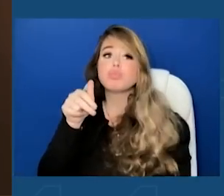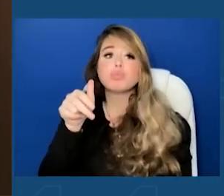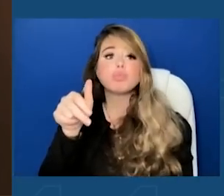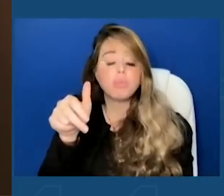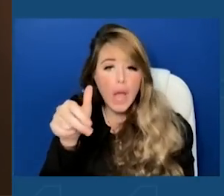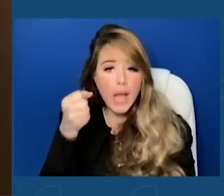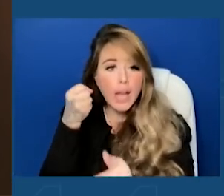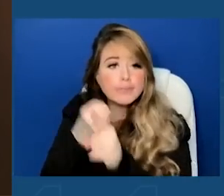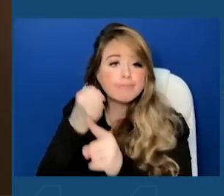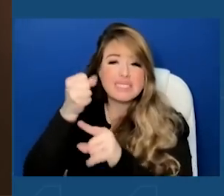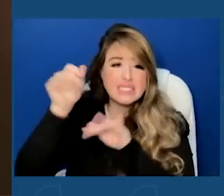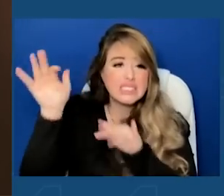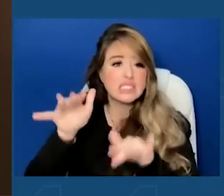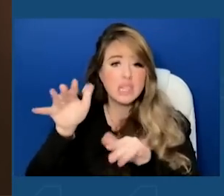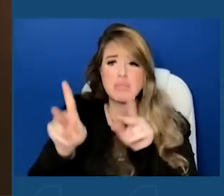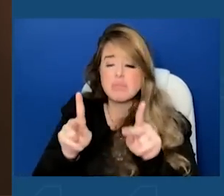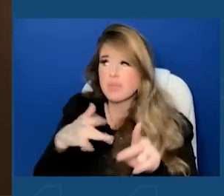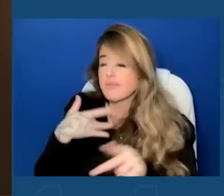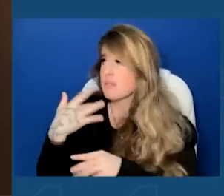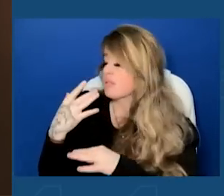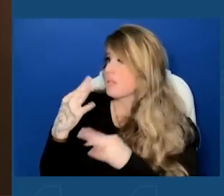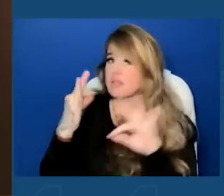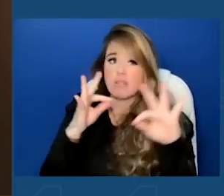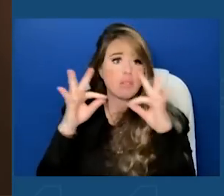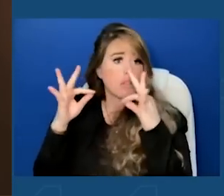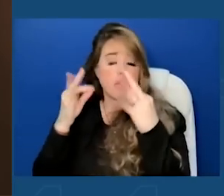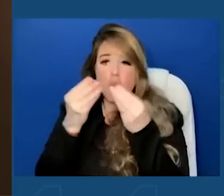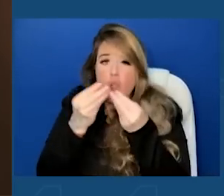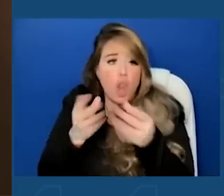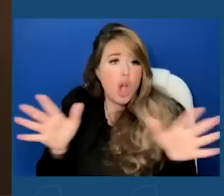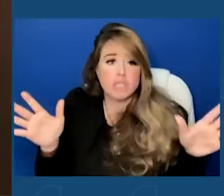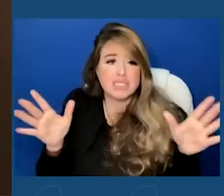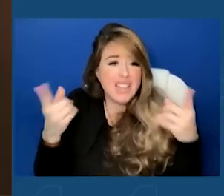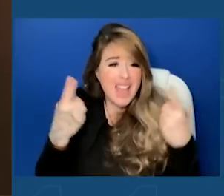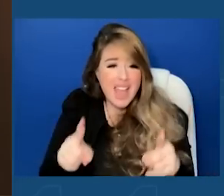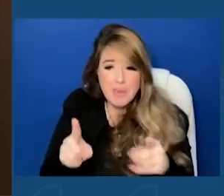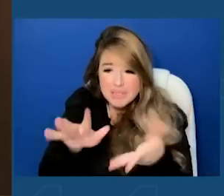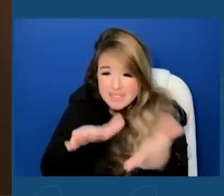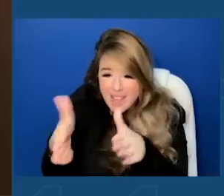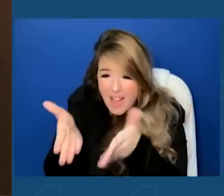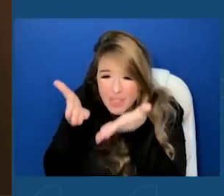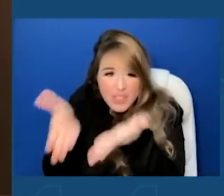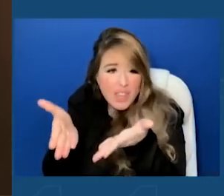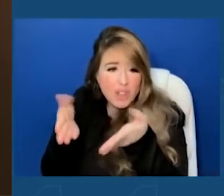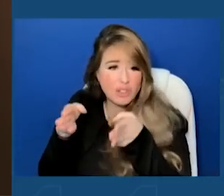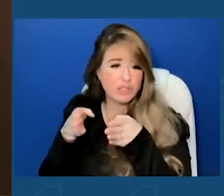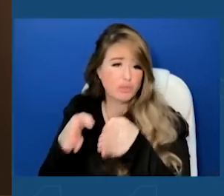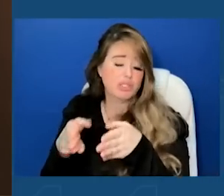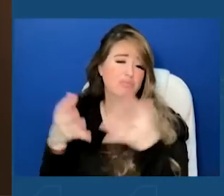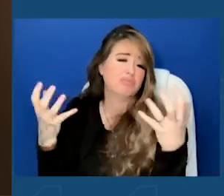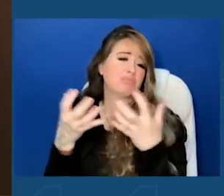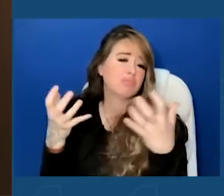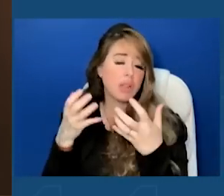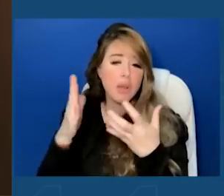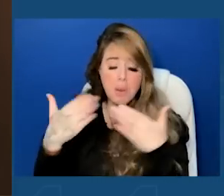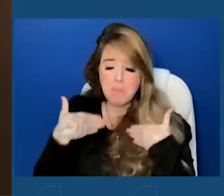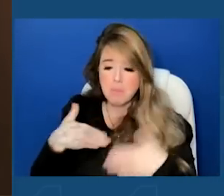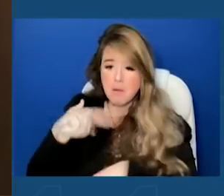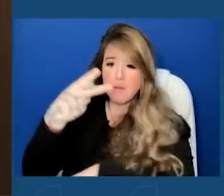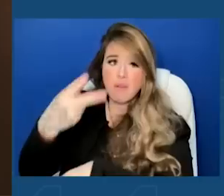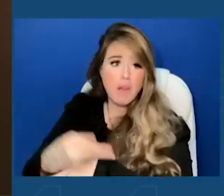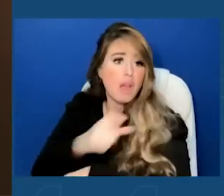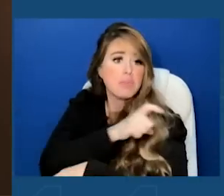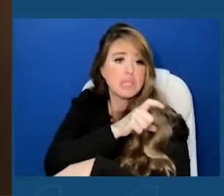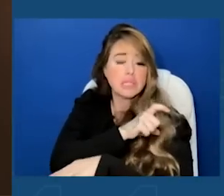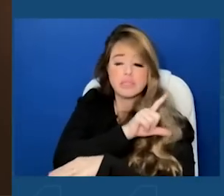conditions, got disoriented and passed away out in the street. To retrieve fatalities,